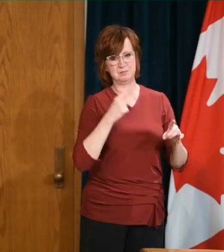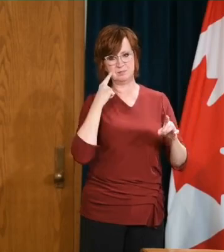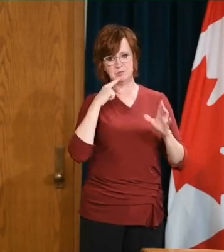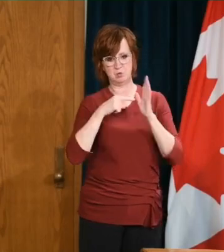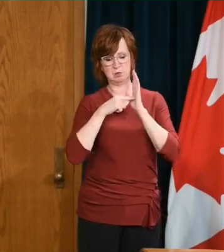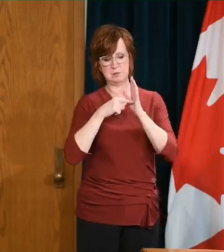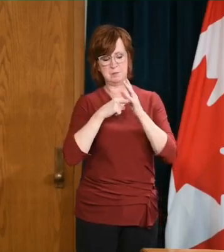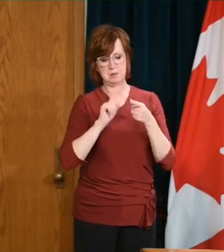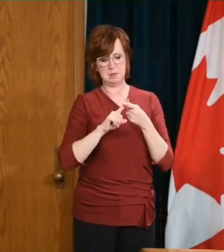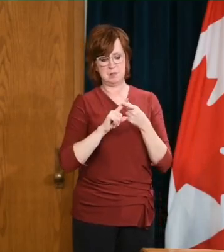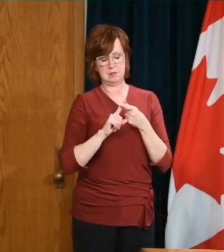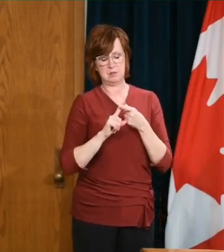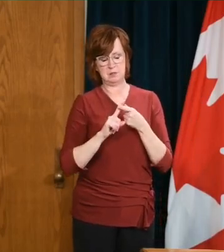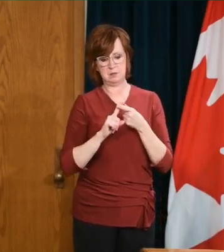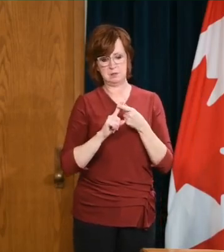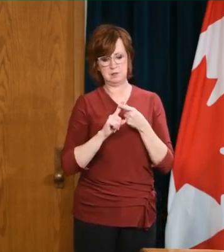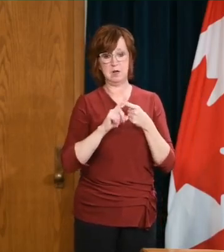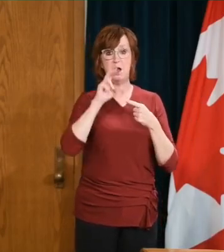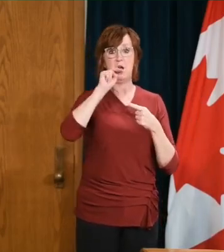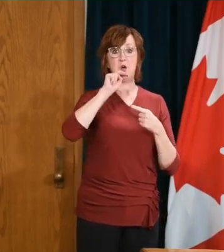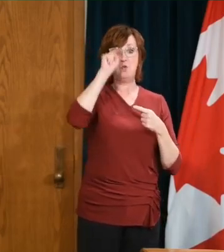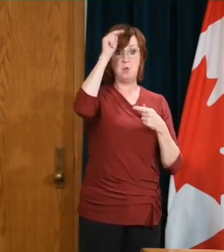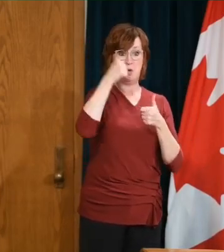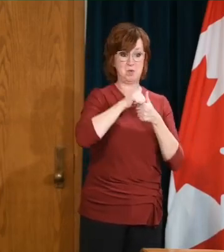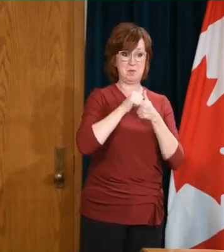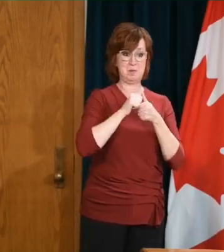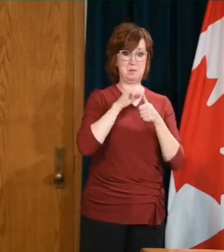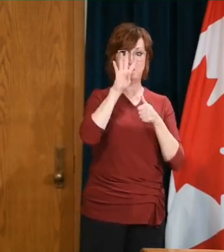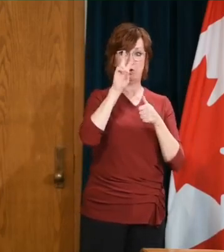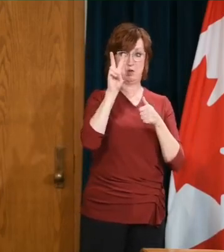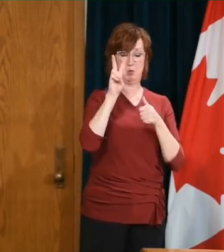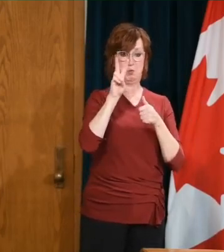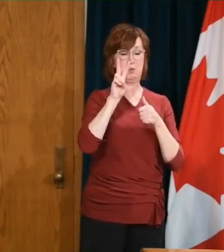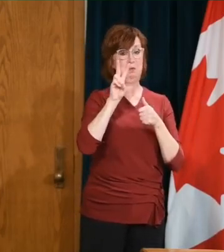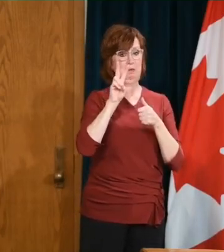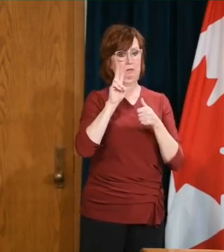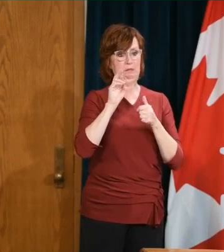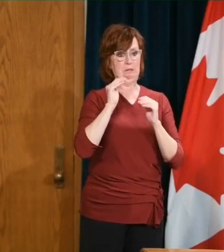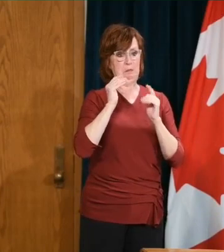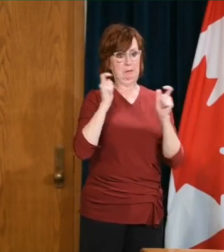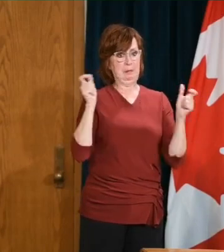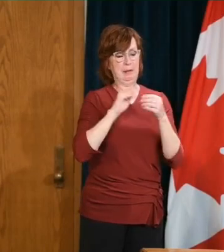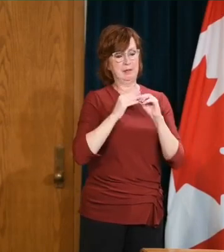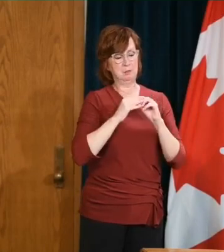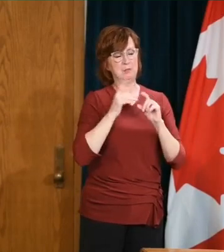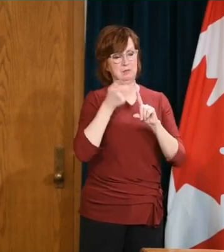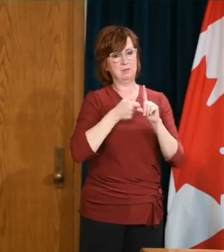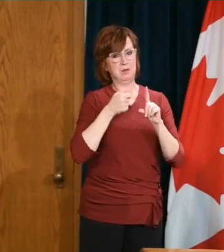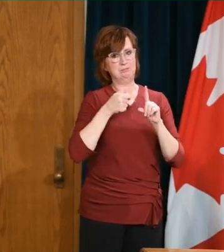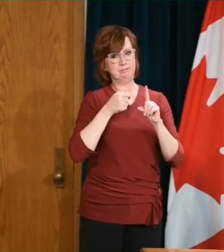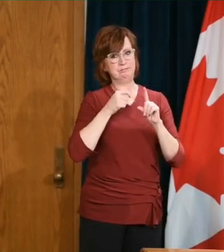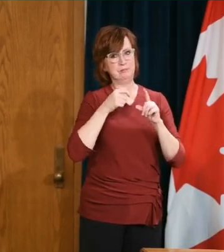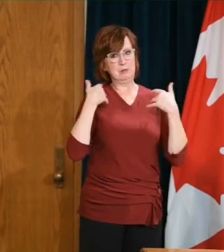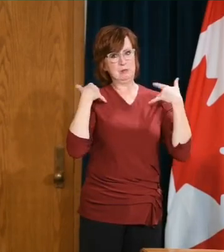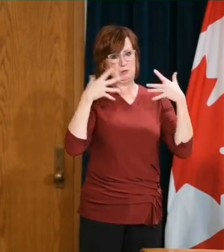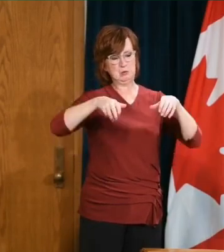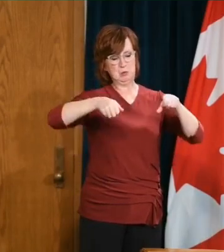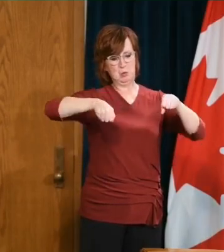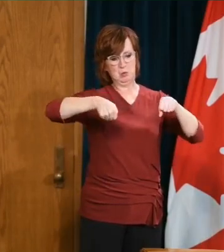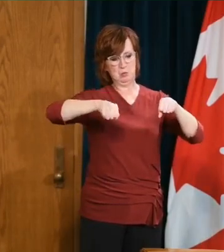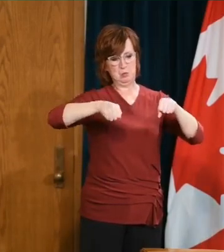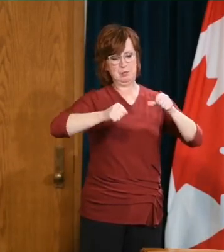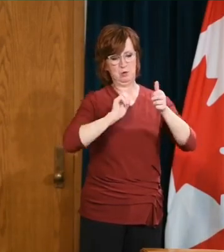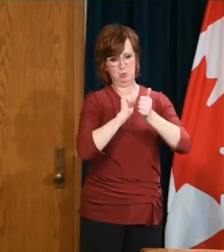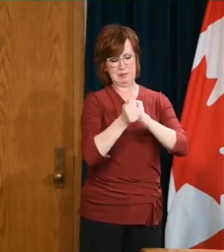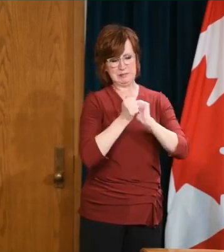example, the North at 42 also has a high number of cases linked to an exposure event. Over